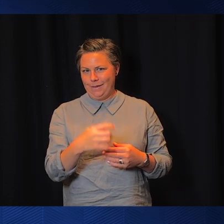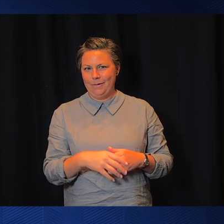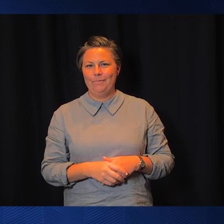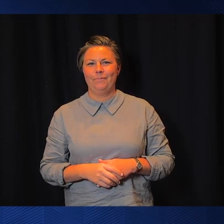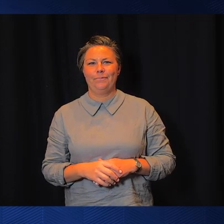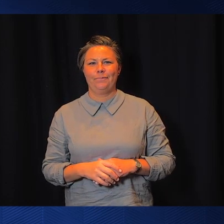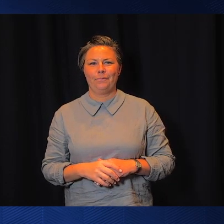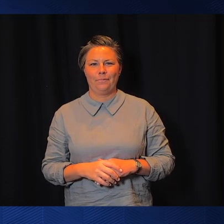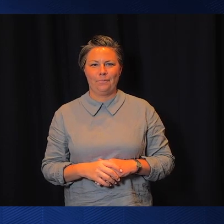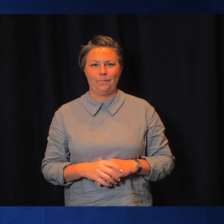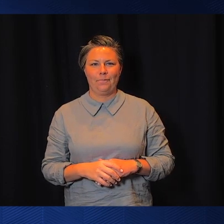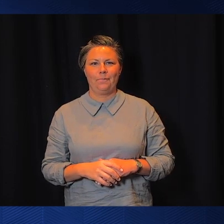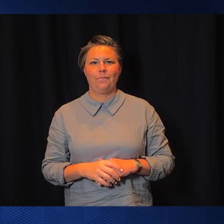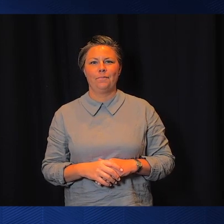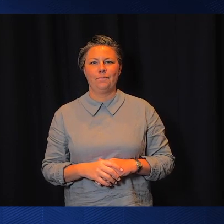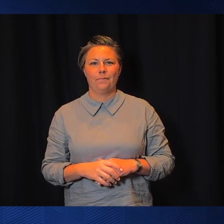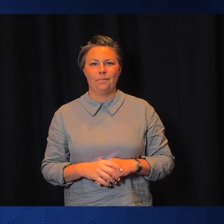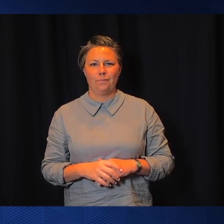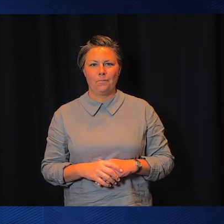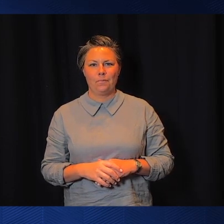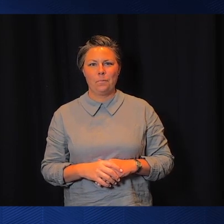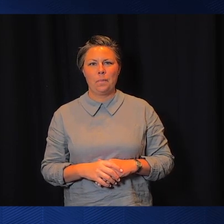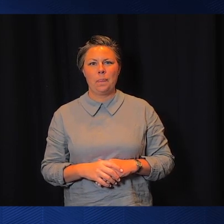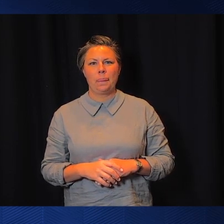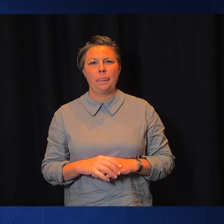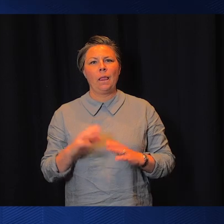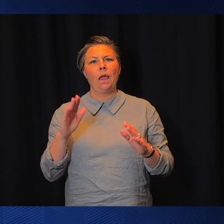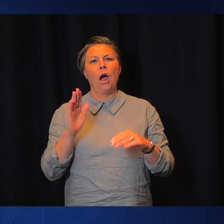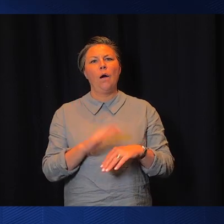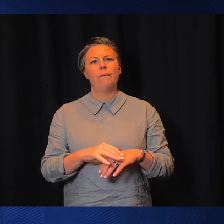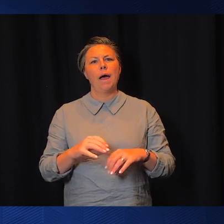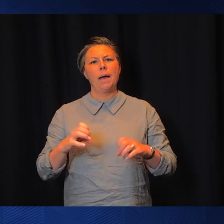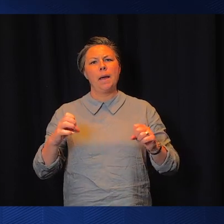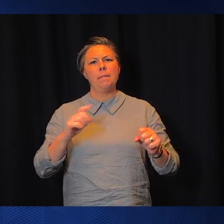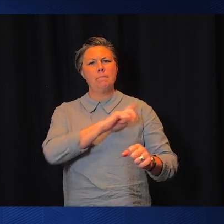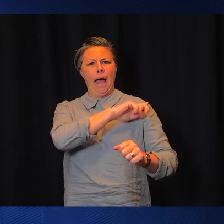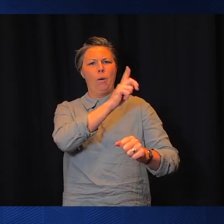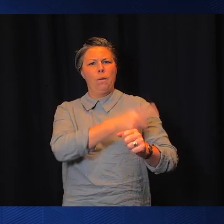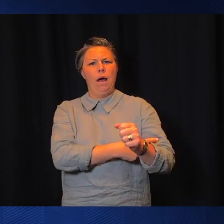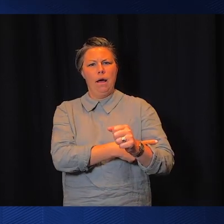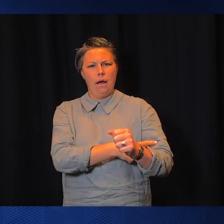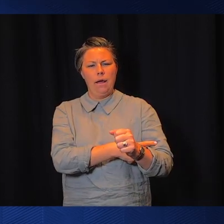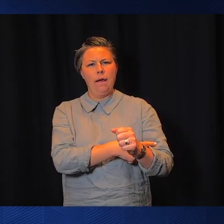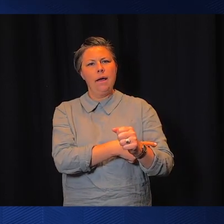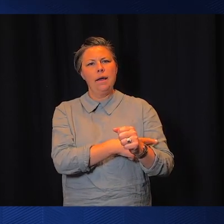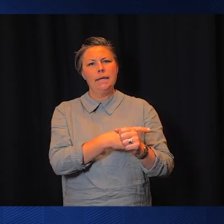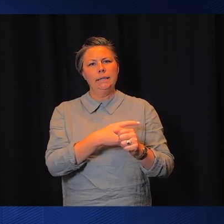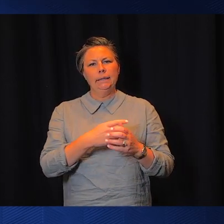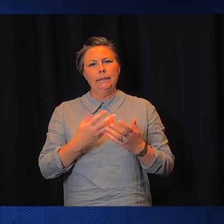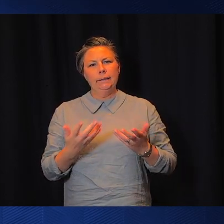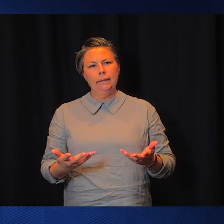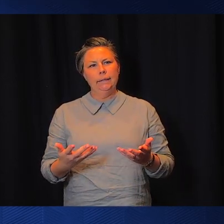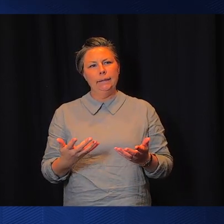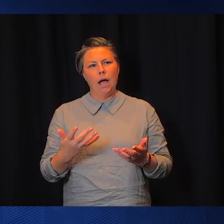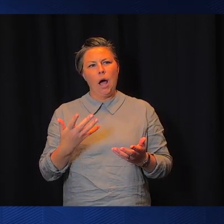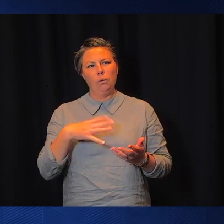comfortable we are to have difficult conversations around power, I would love both Siale and Naomi to respond to that question. And again, just